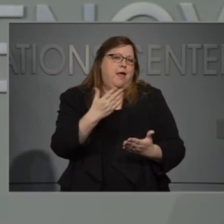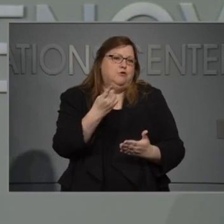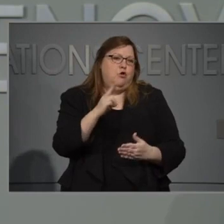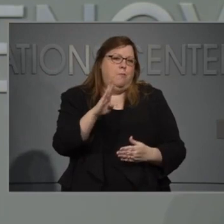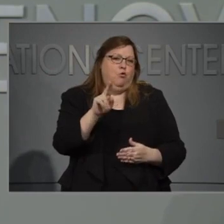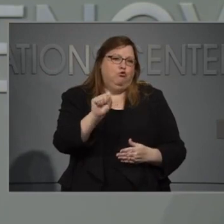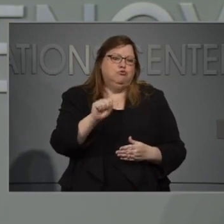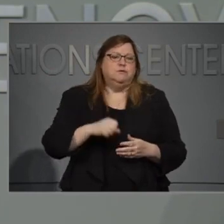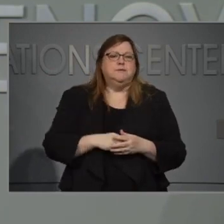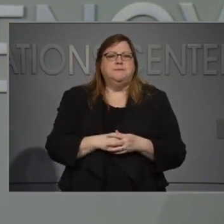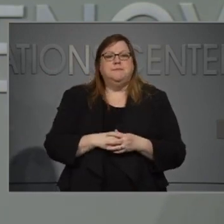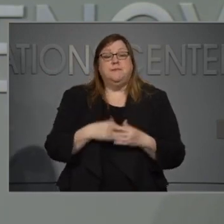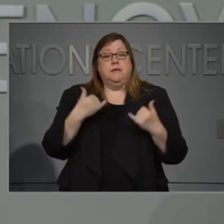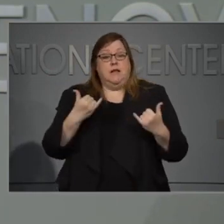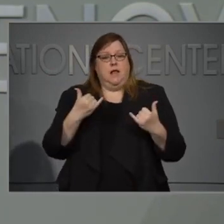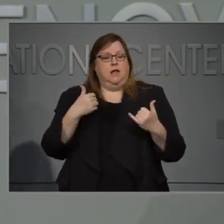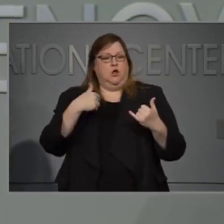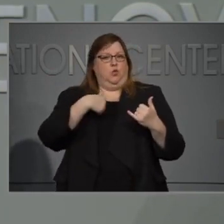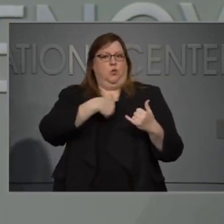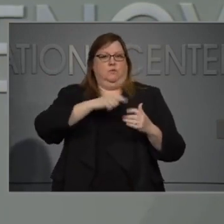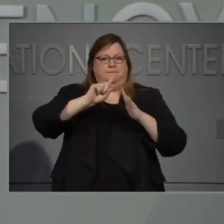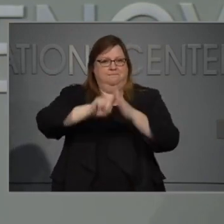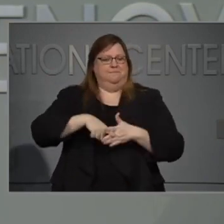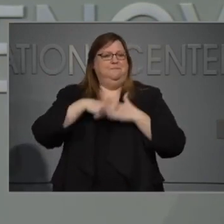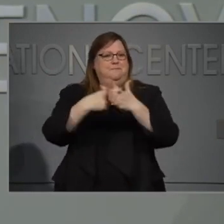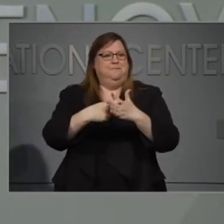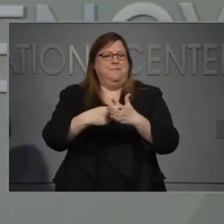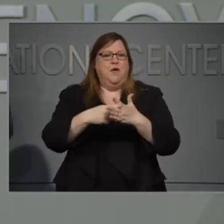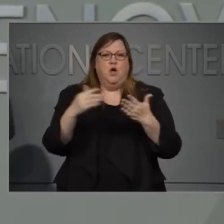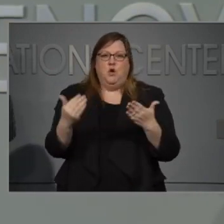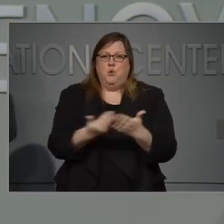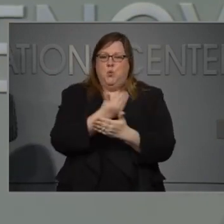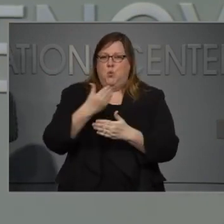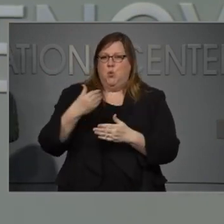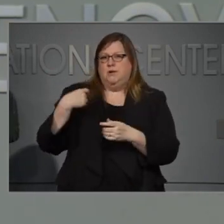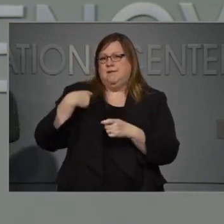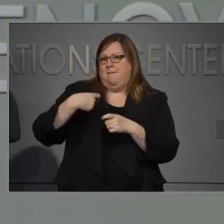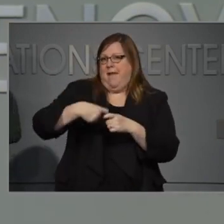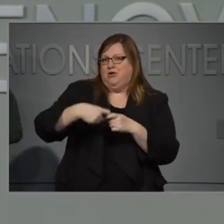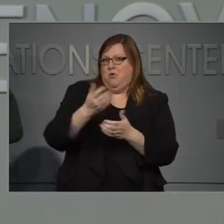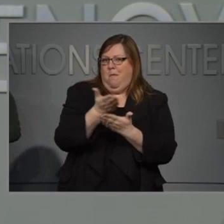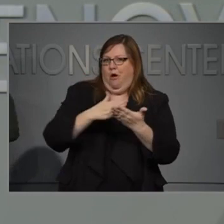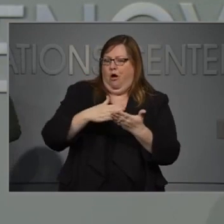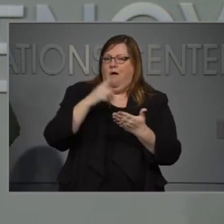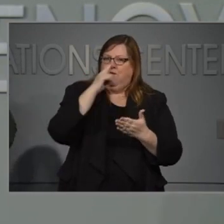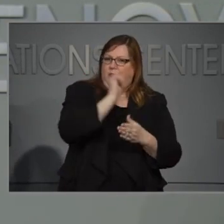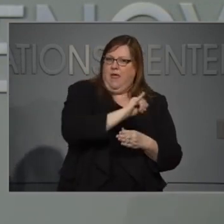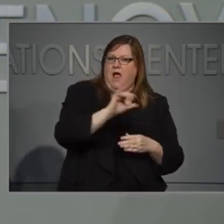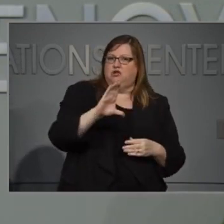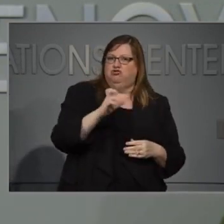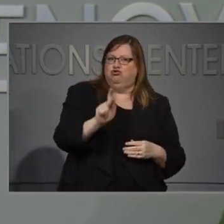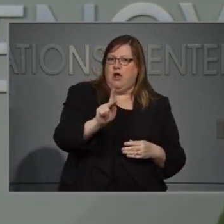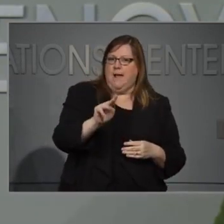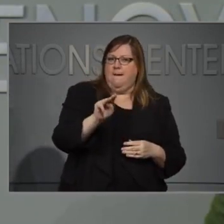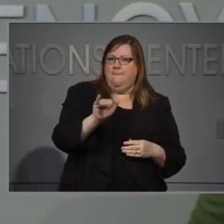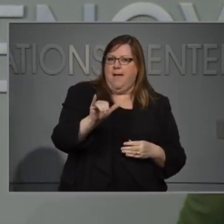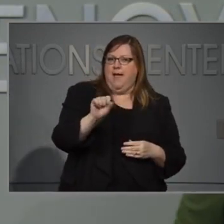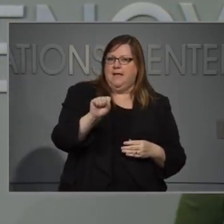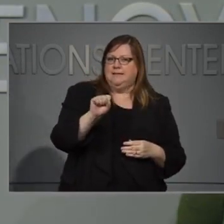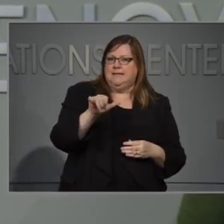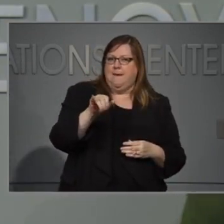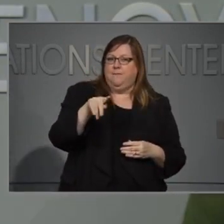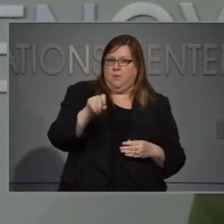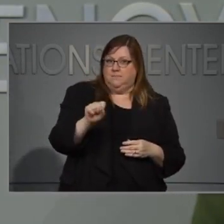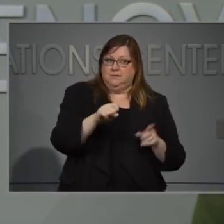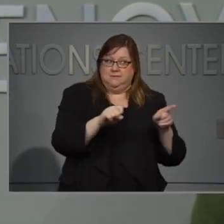Spanish language companion to our Check My Symptoms online tool to help North Carolinians determine if